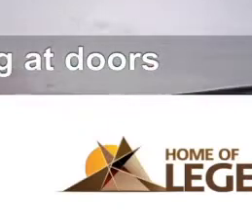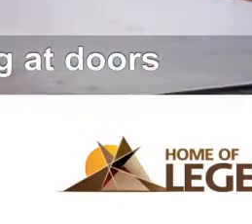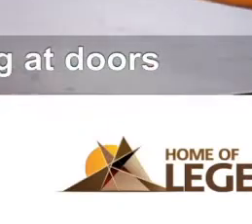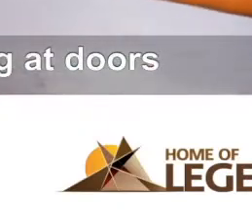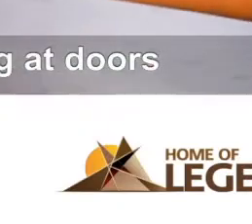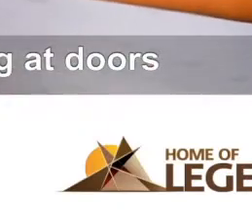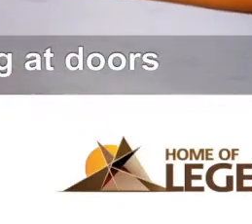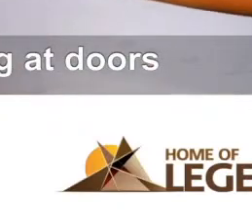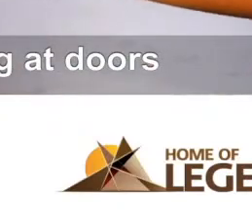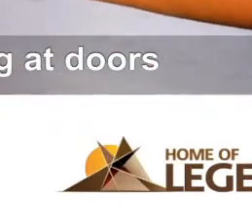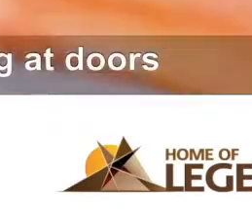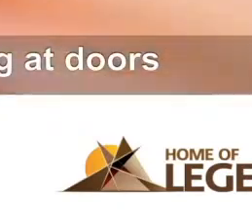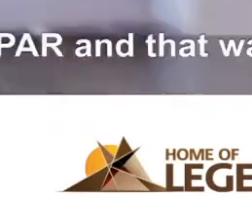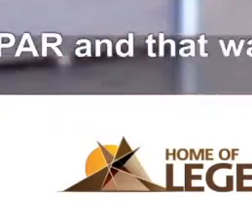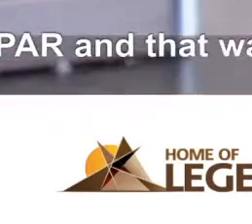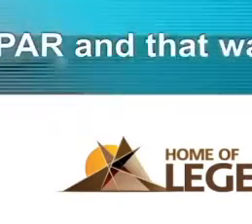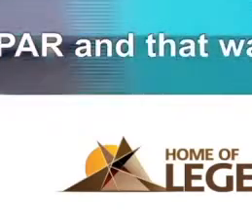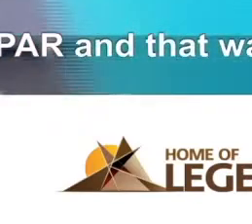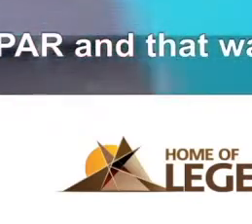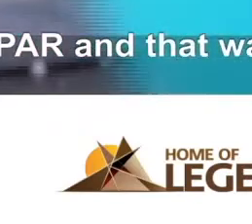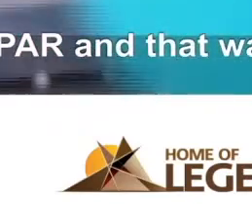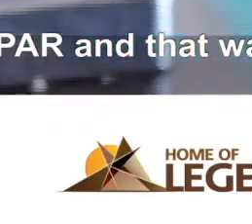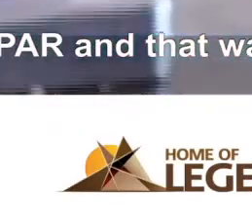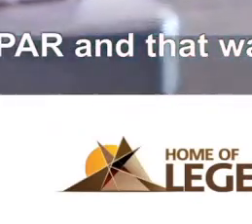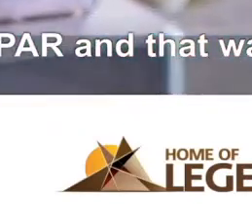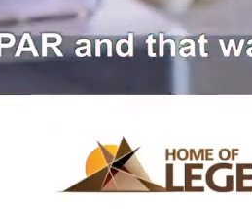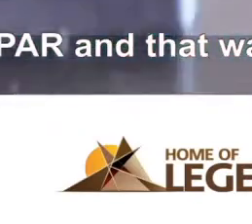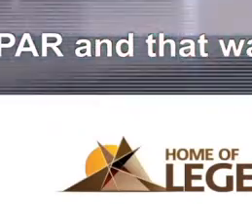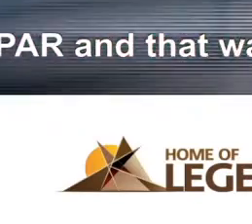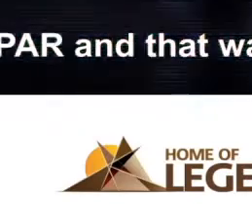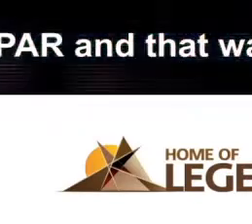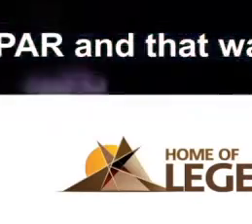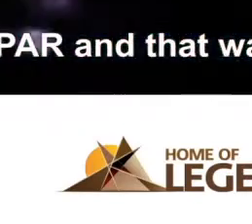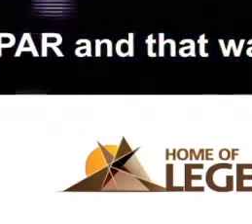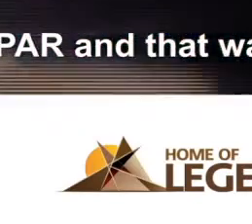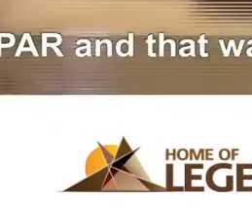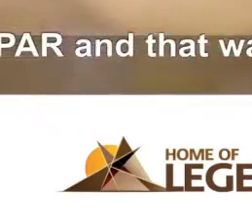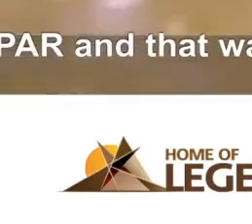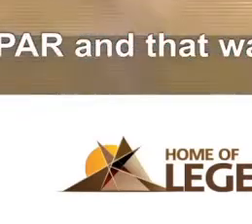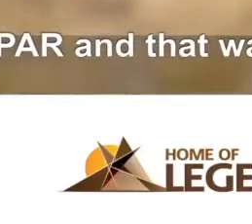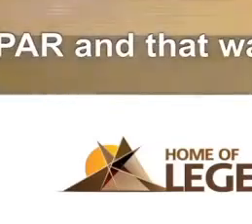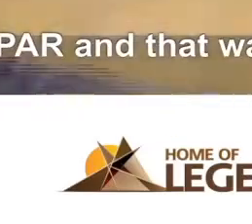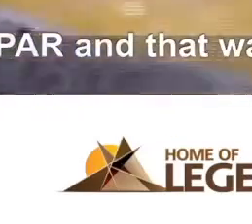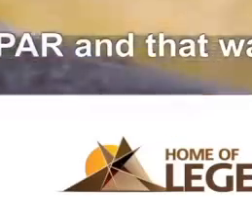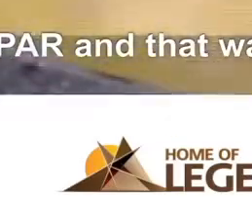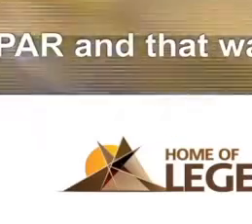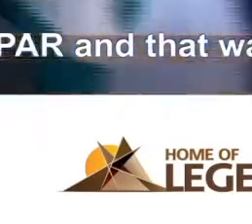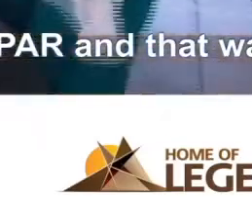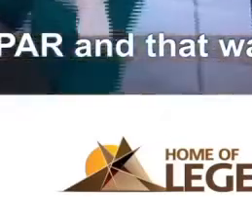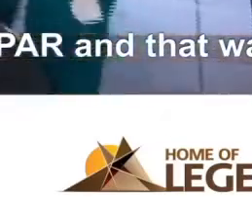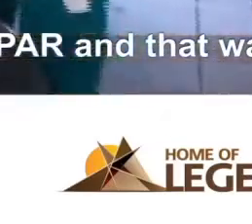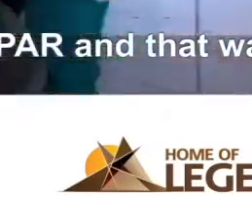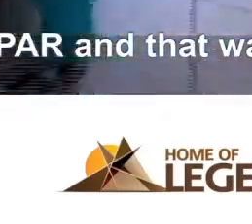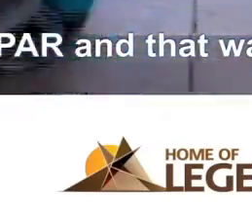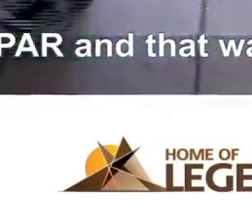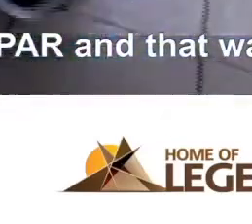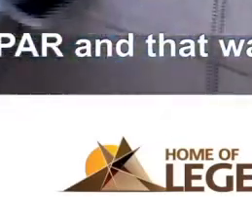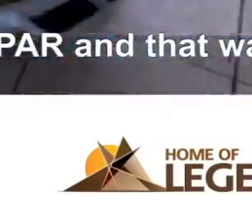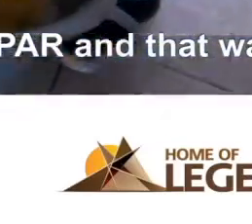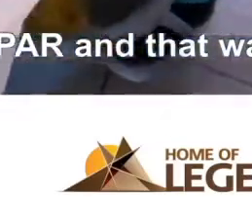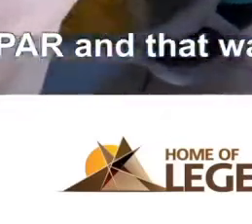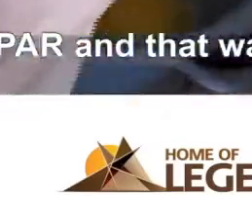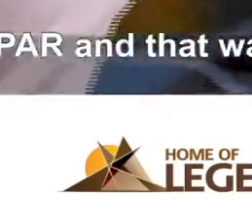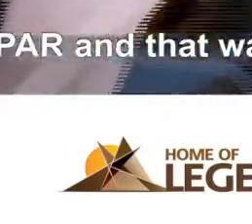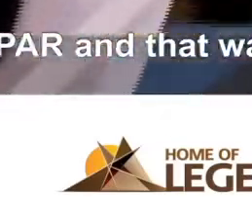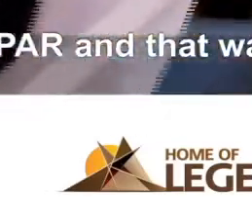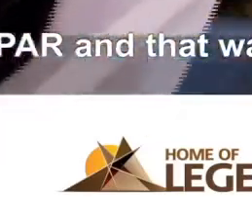on knocking at the doors. And our first order that came through was with Spa. And